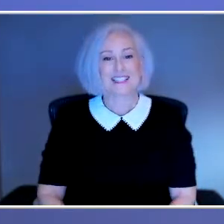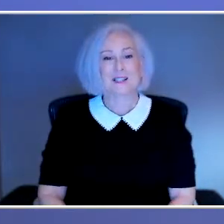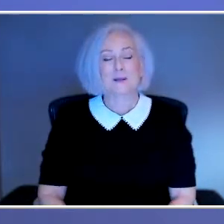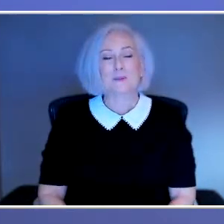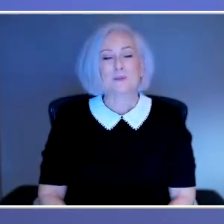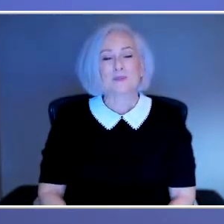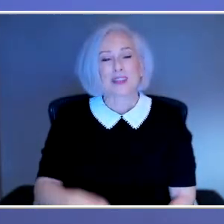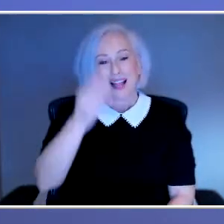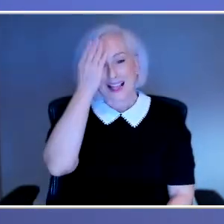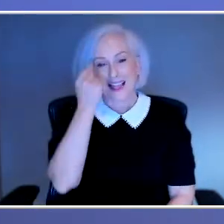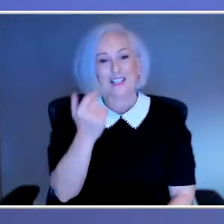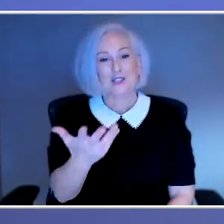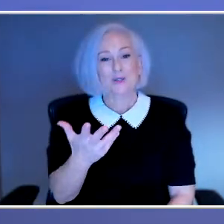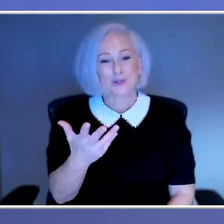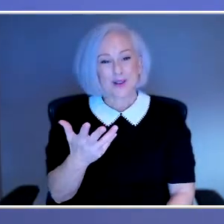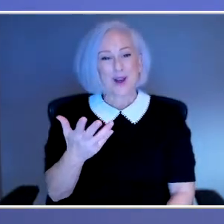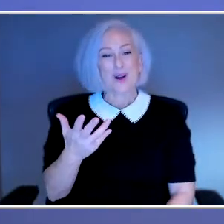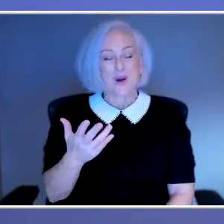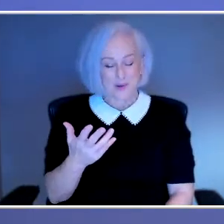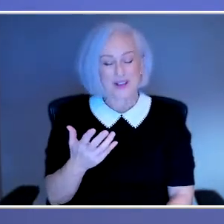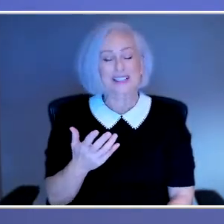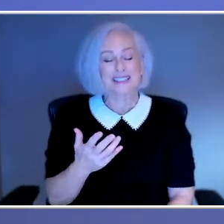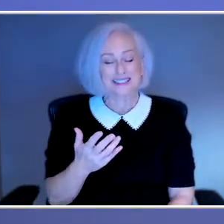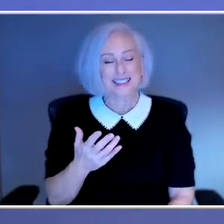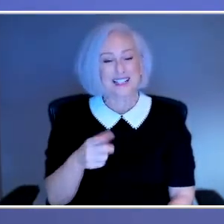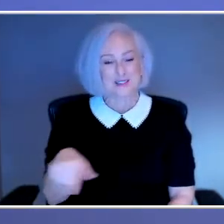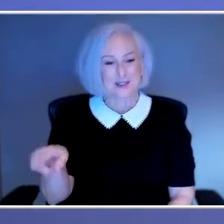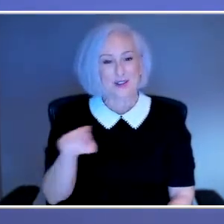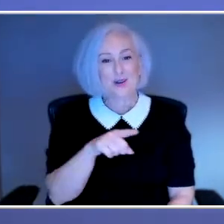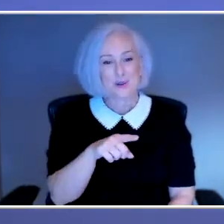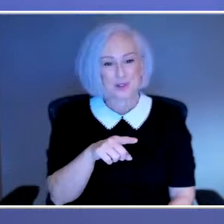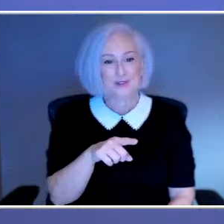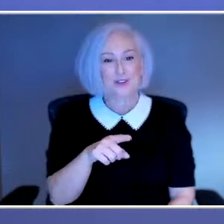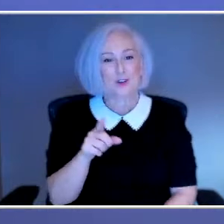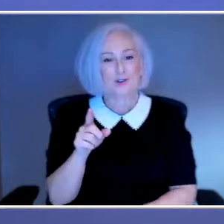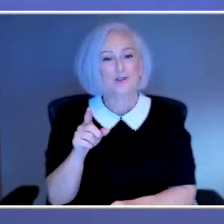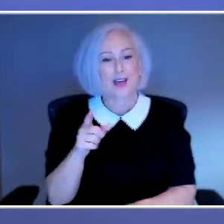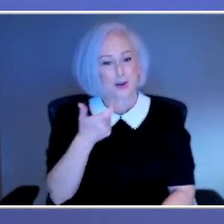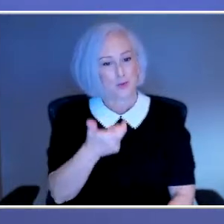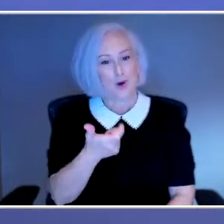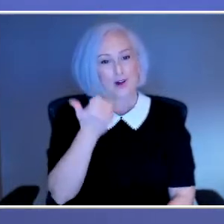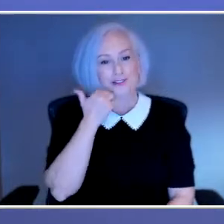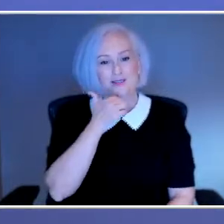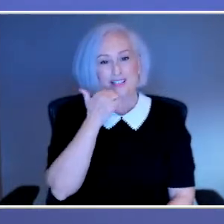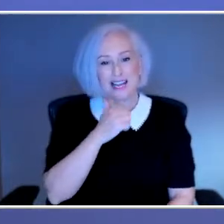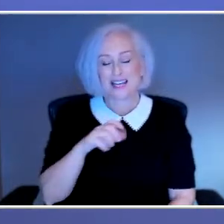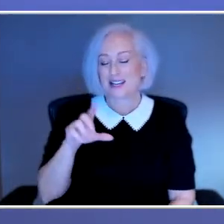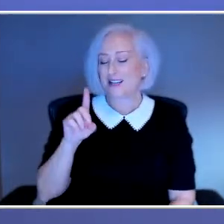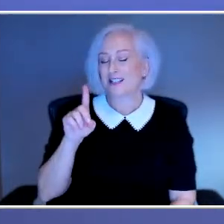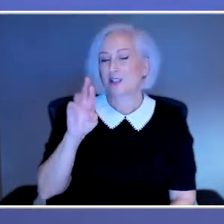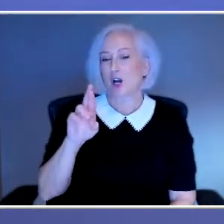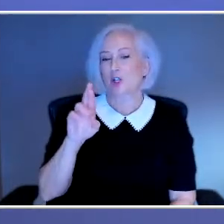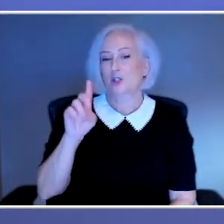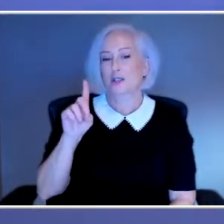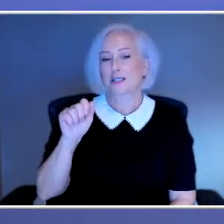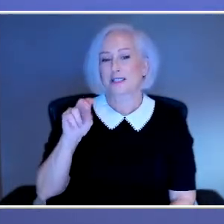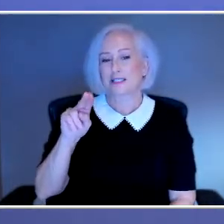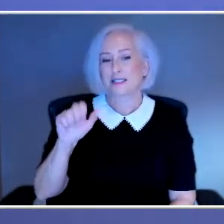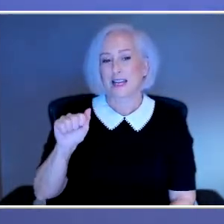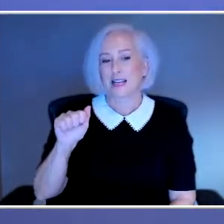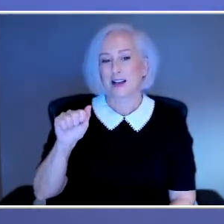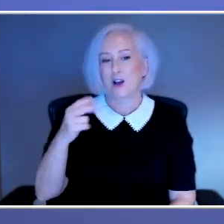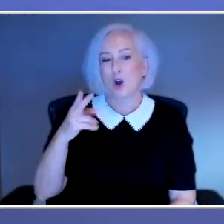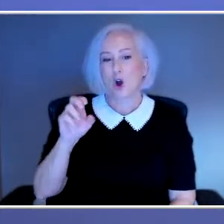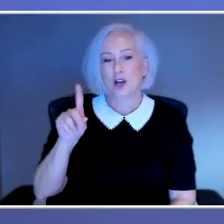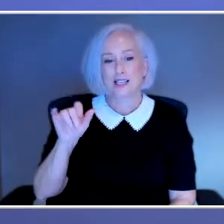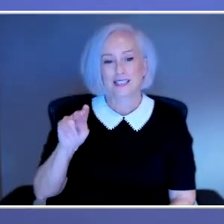viewers here on the Morning Medical Update. Dr. Dana Hawkinson will now appear just on Monday, Wednesdays, and Fridays. He will not be here on